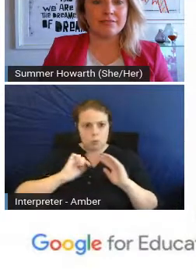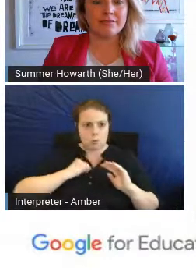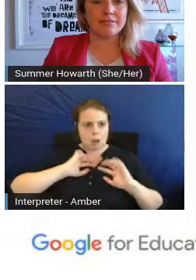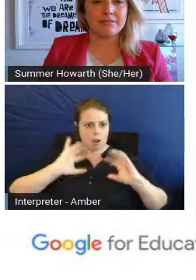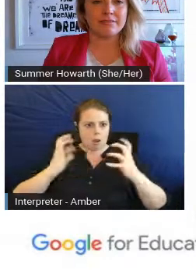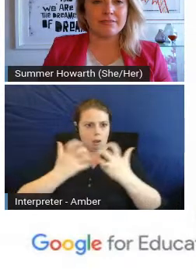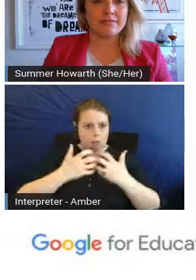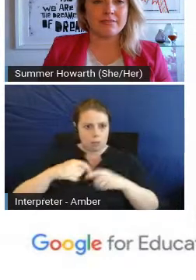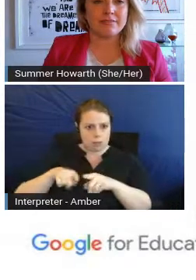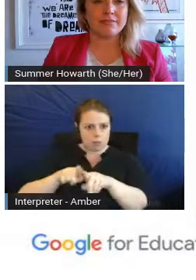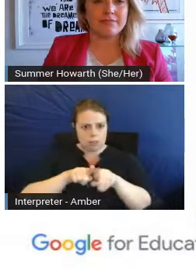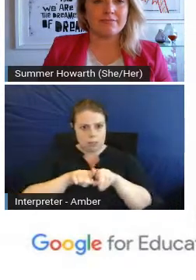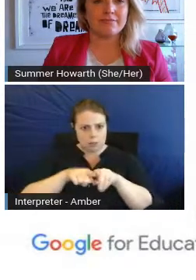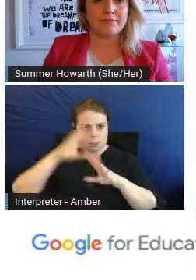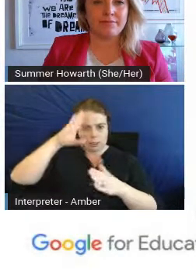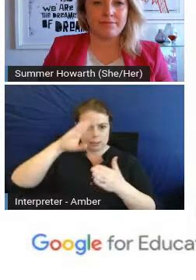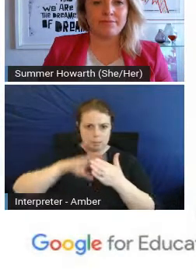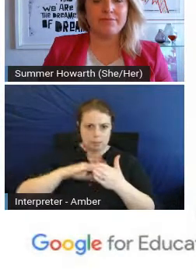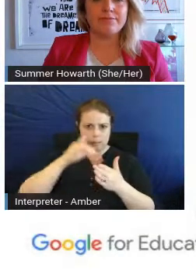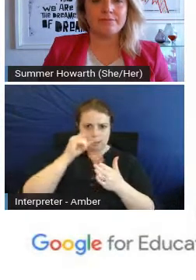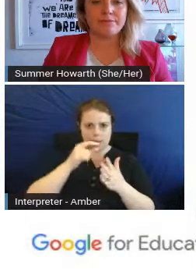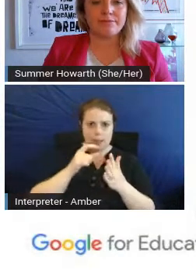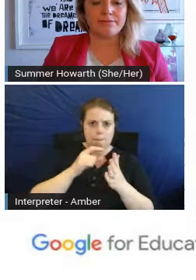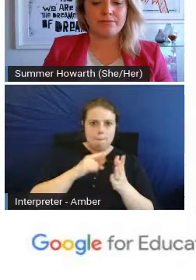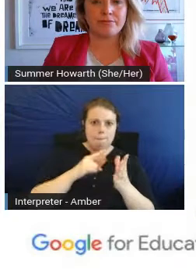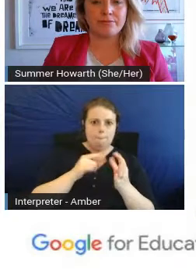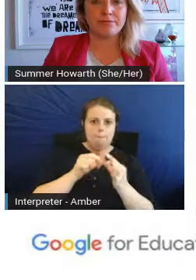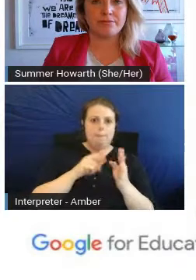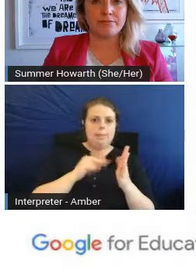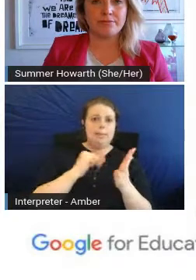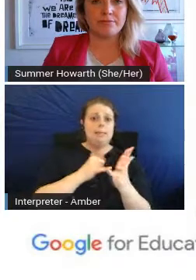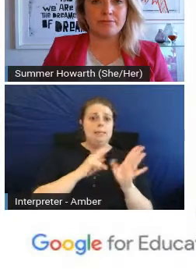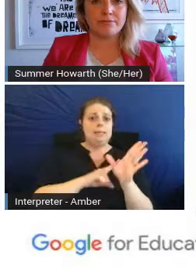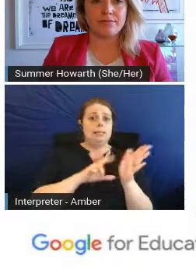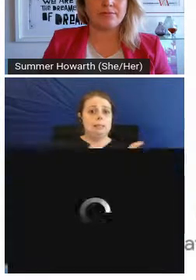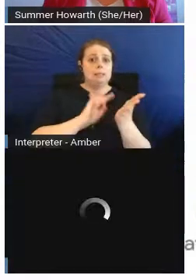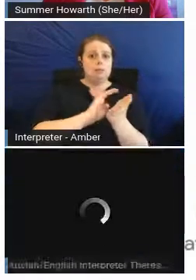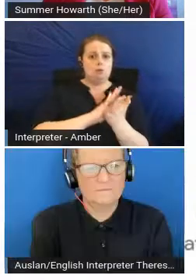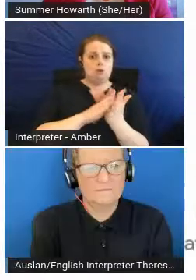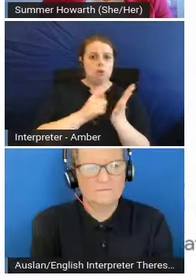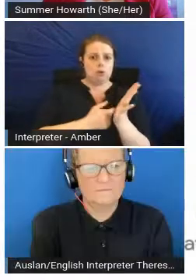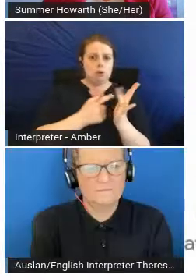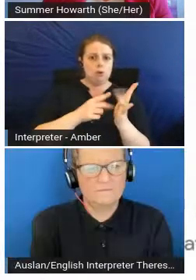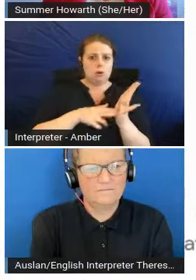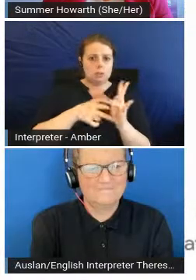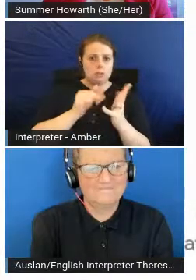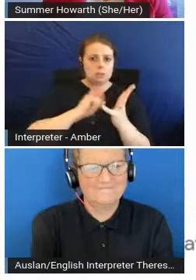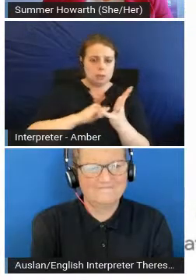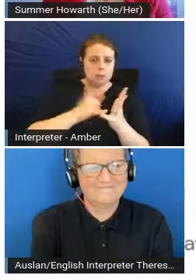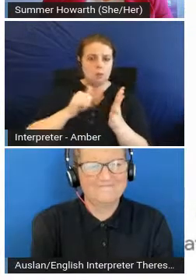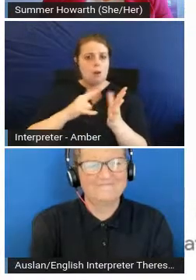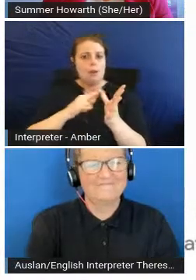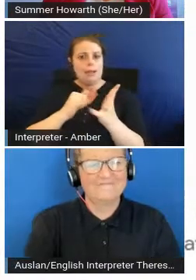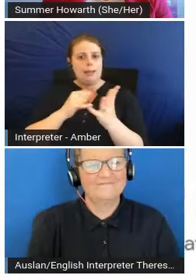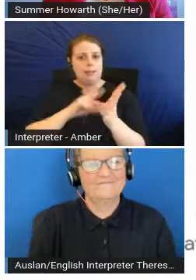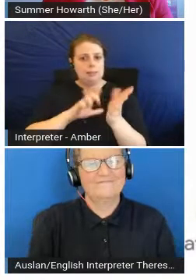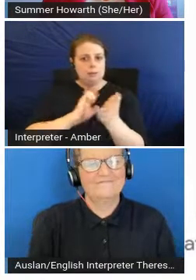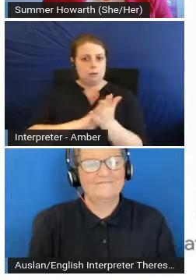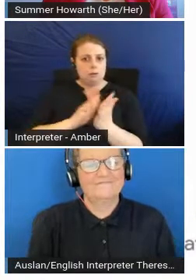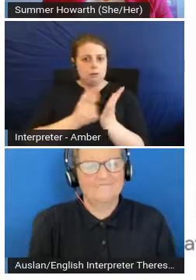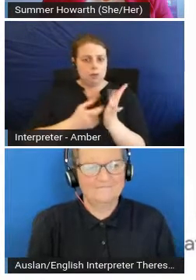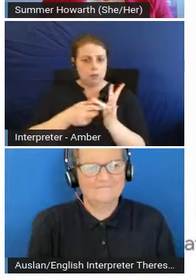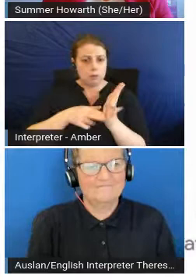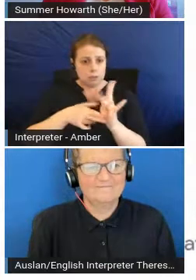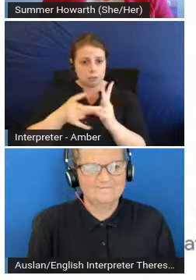be synchronous or asynchronous? That goes back to our characteristics. Am I doing this live? Am I going to do it? Is it